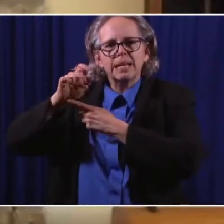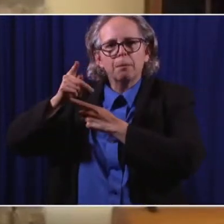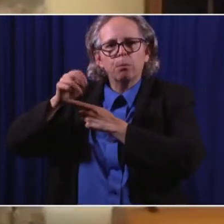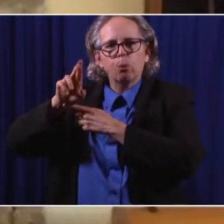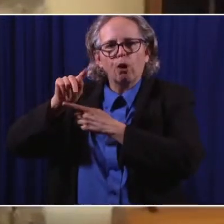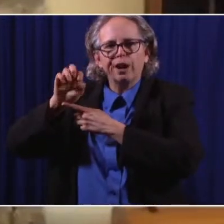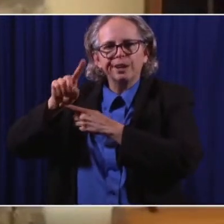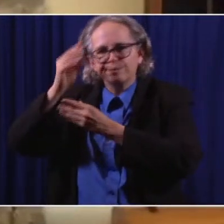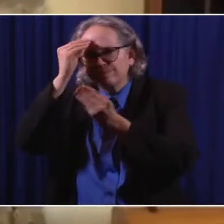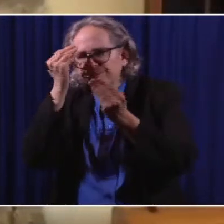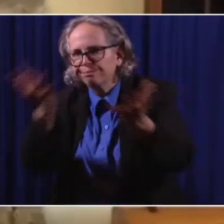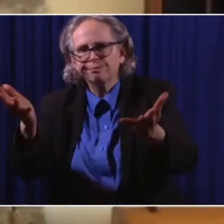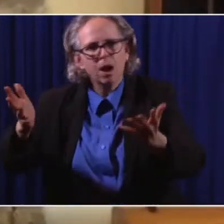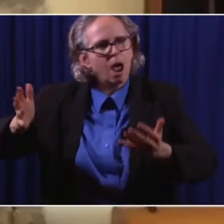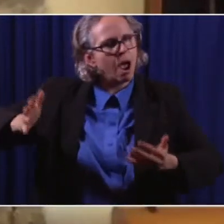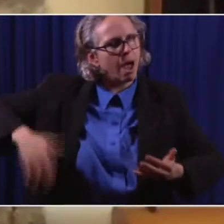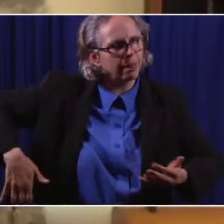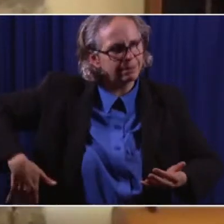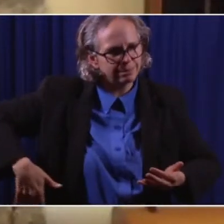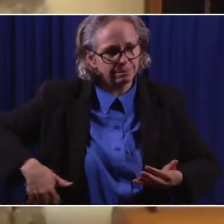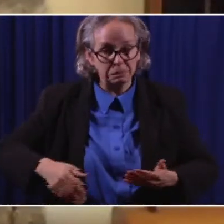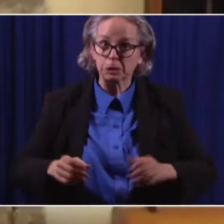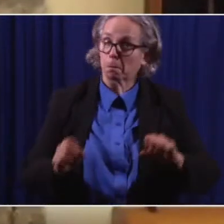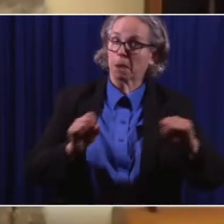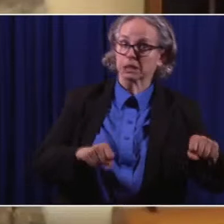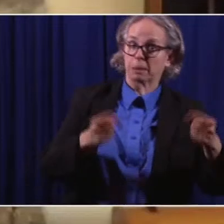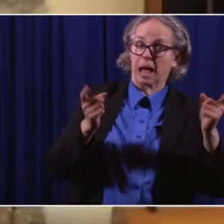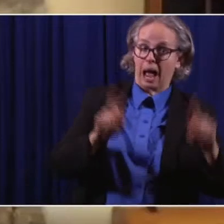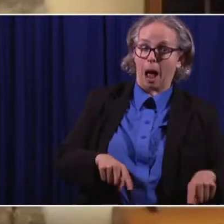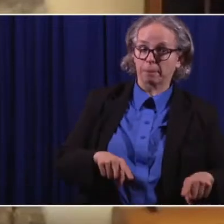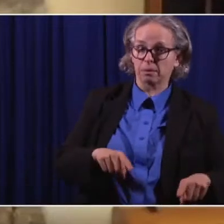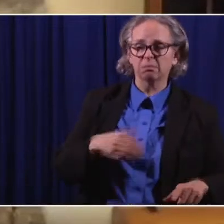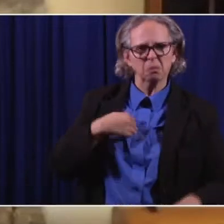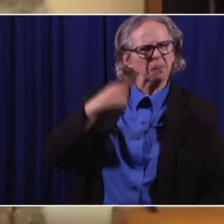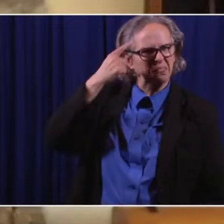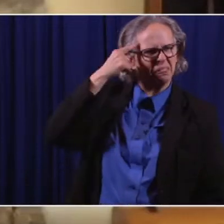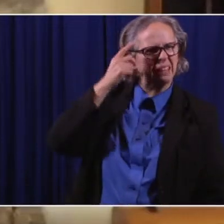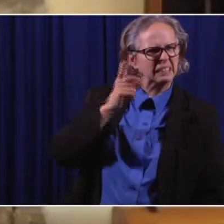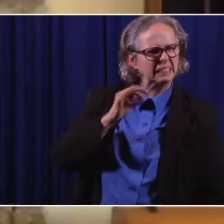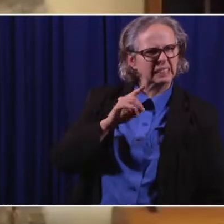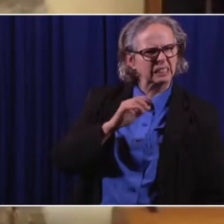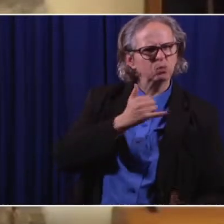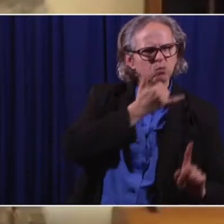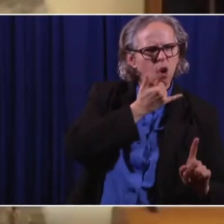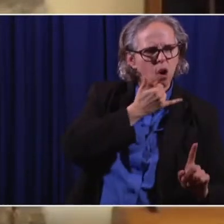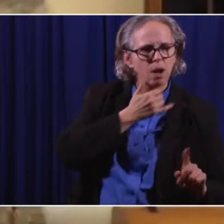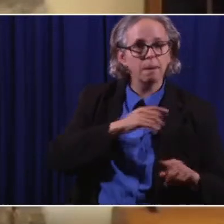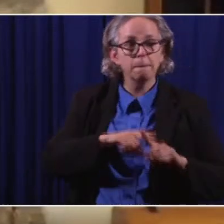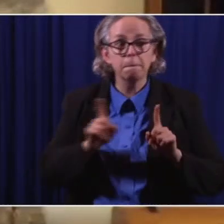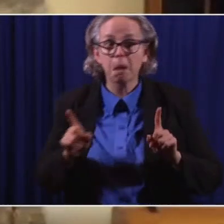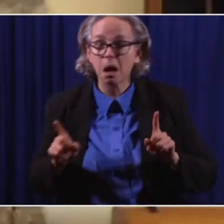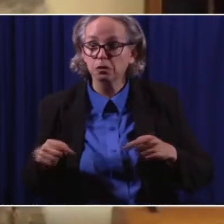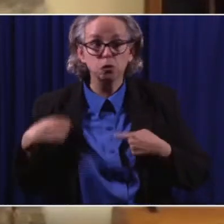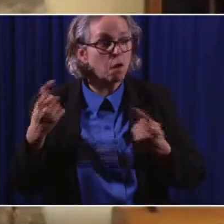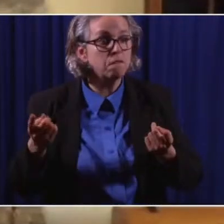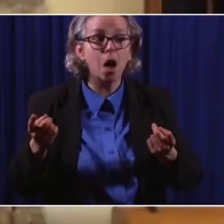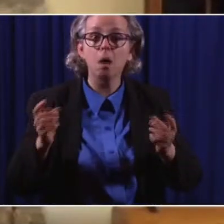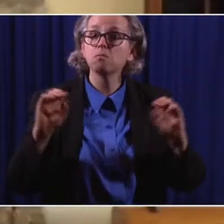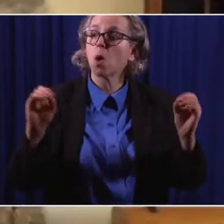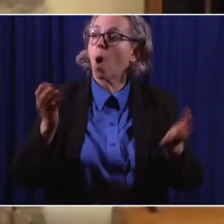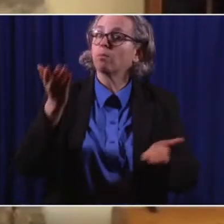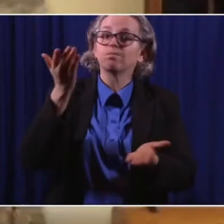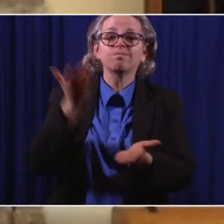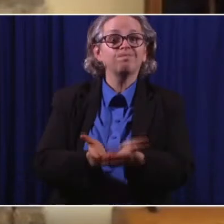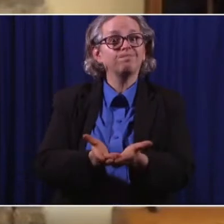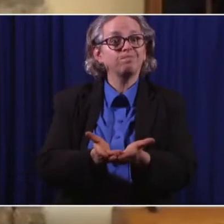but I was wrong about that. I was incorrect about that. They, at least as